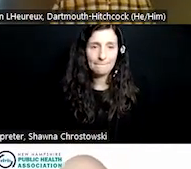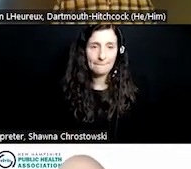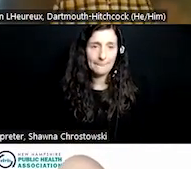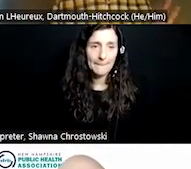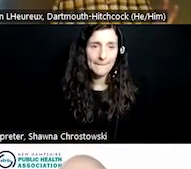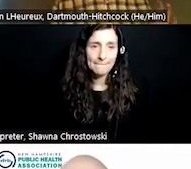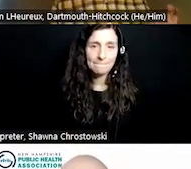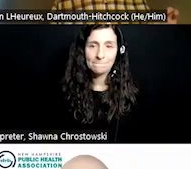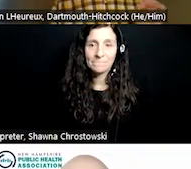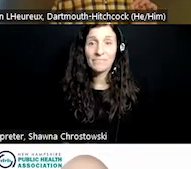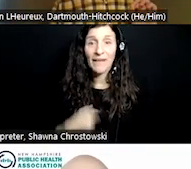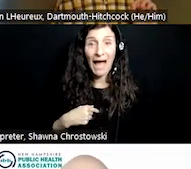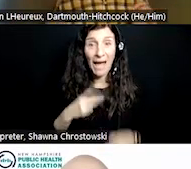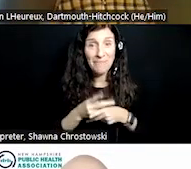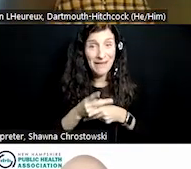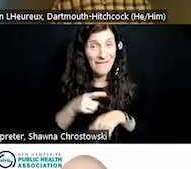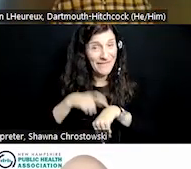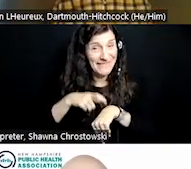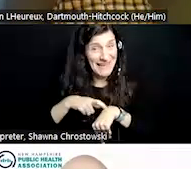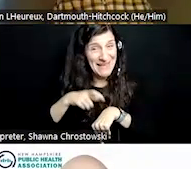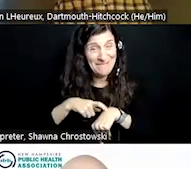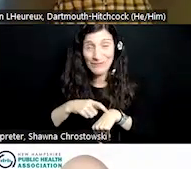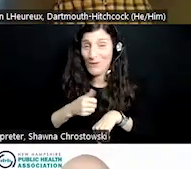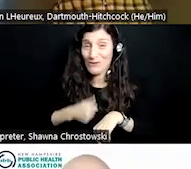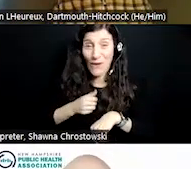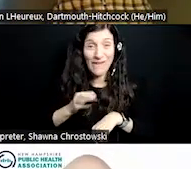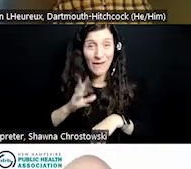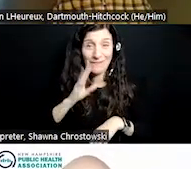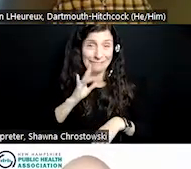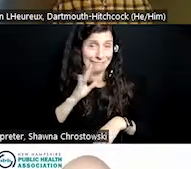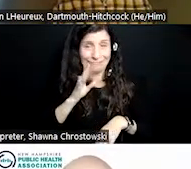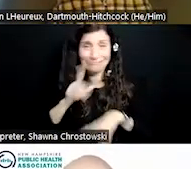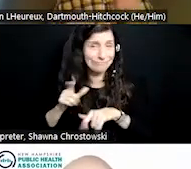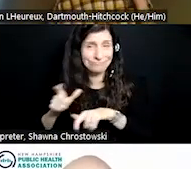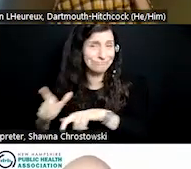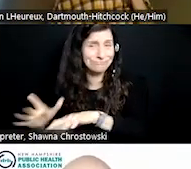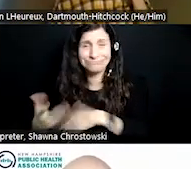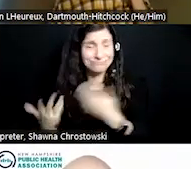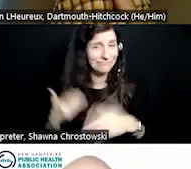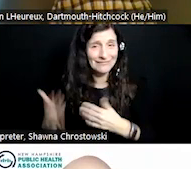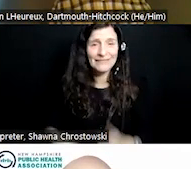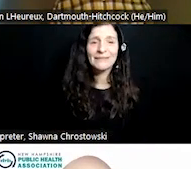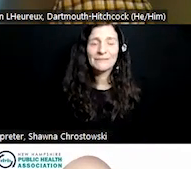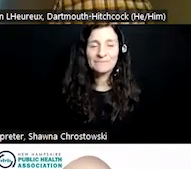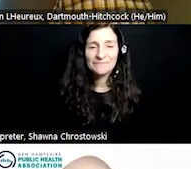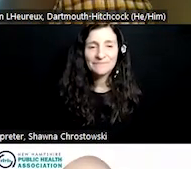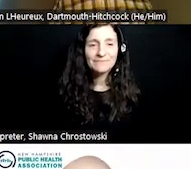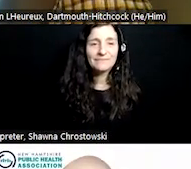I'm being cognizant of the time, so I apologize if I'm going a little bit quickly through this.